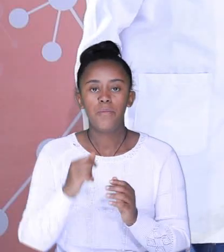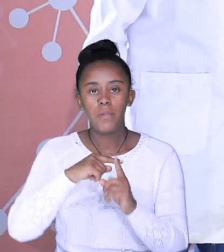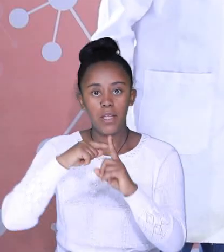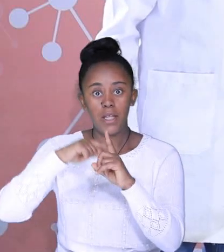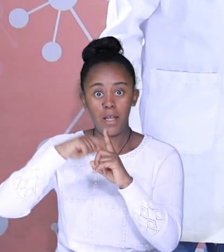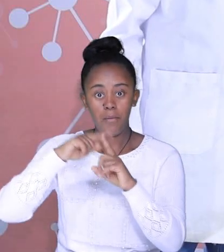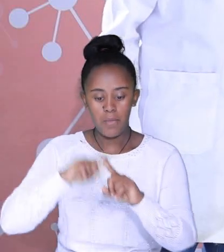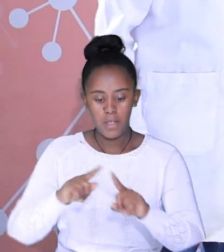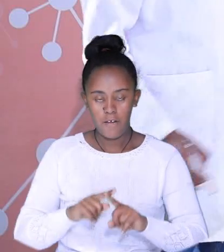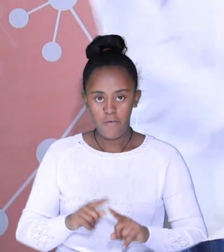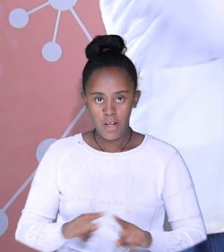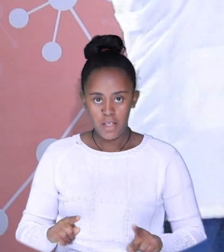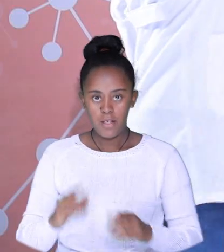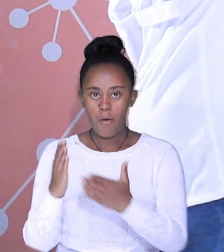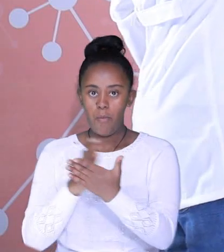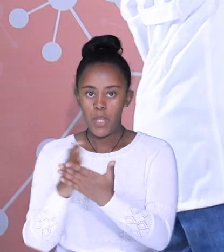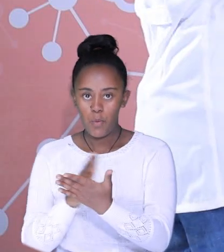temperature difference between